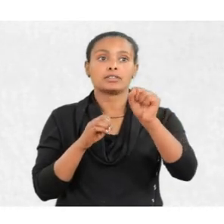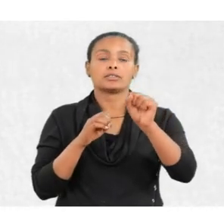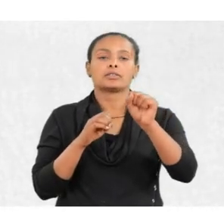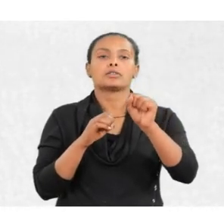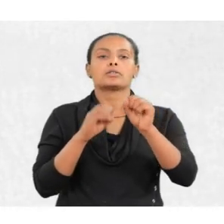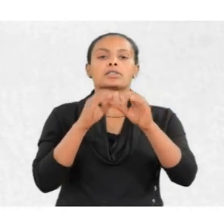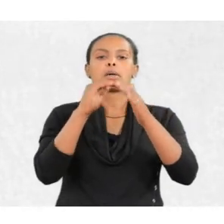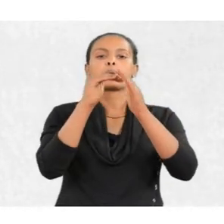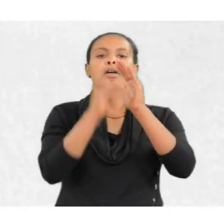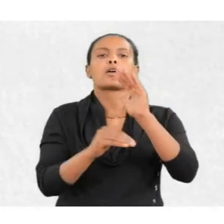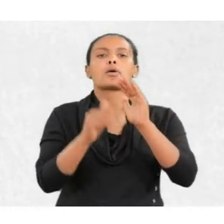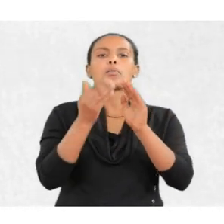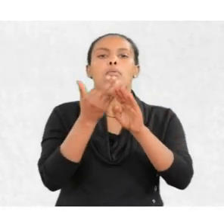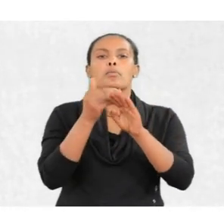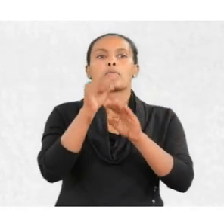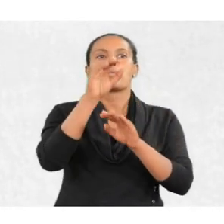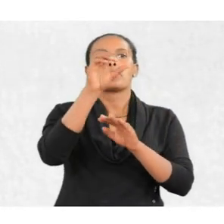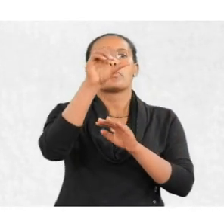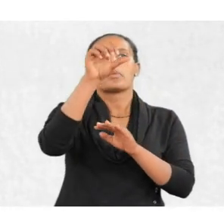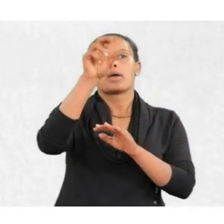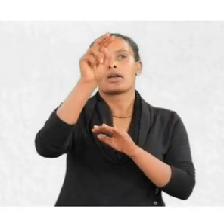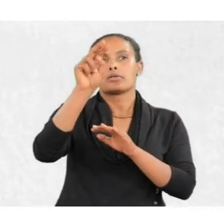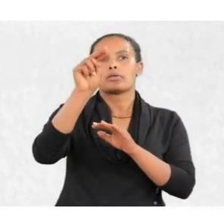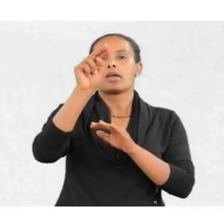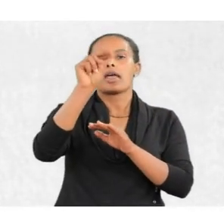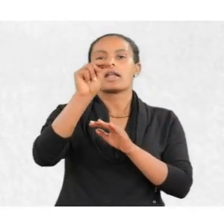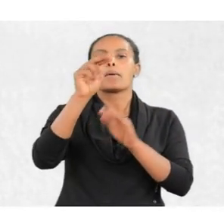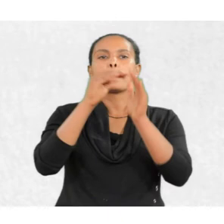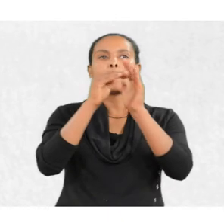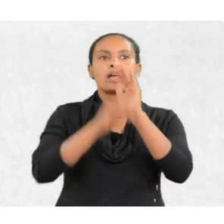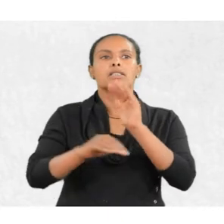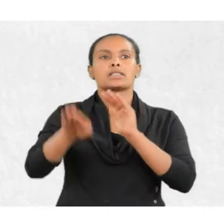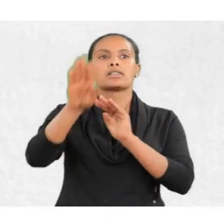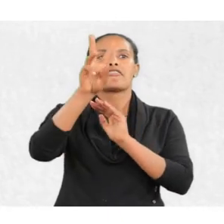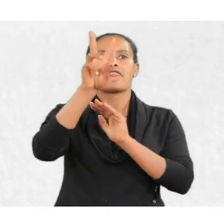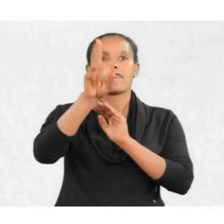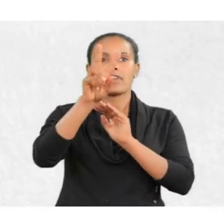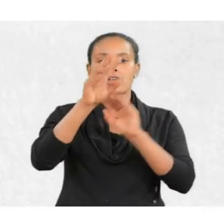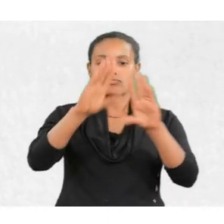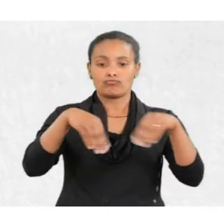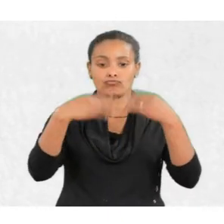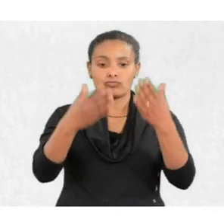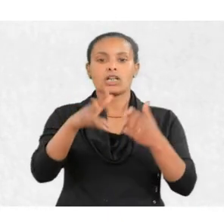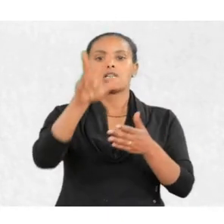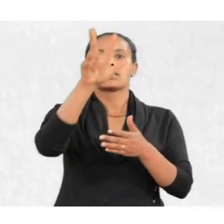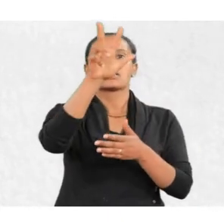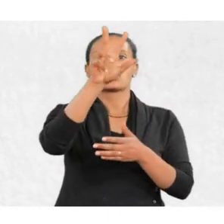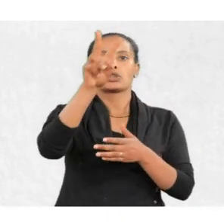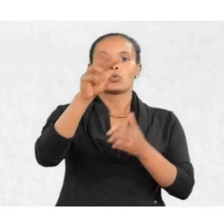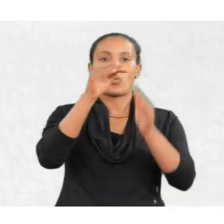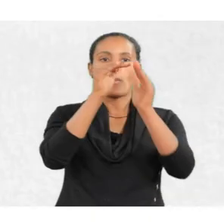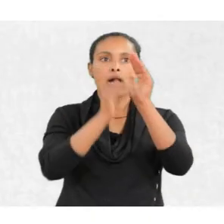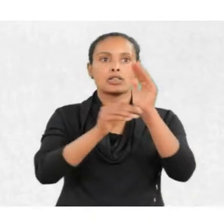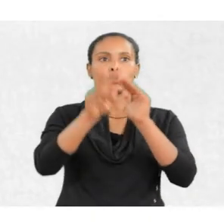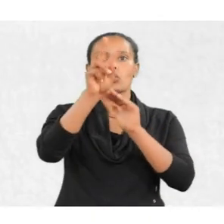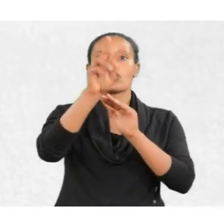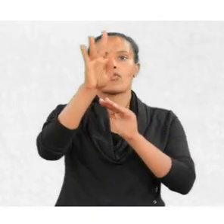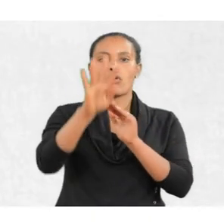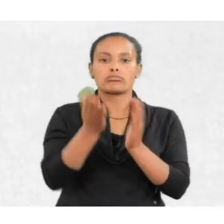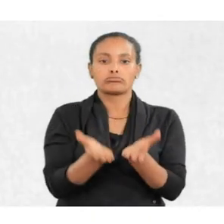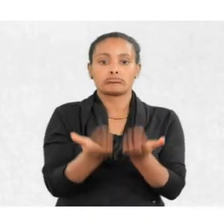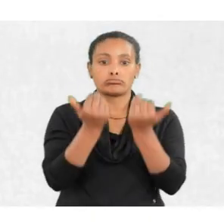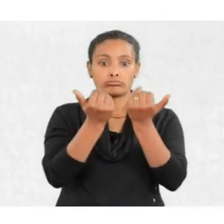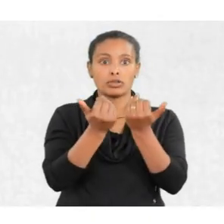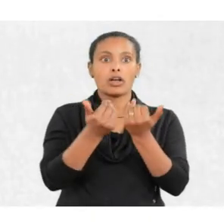obtained by subtracting V from N, equal N minus V, which is 32 minus 24